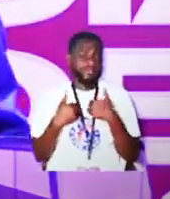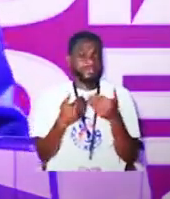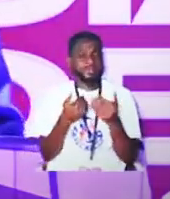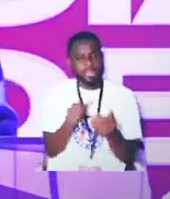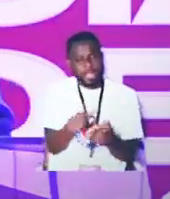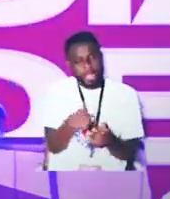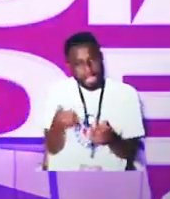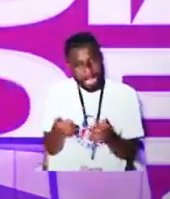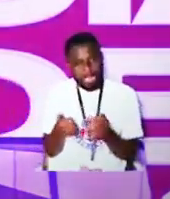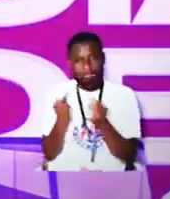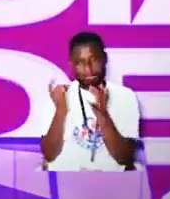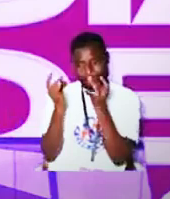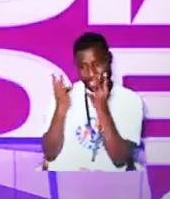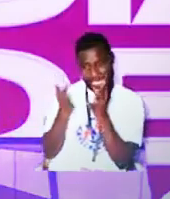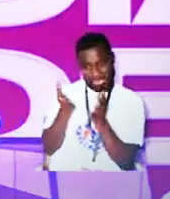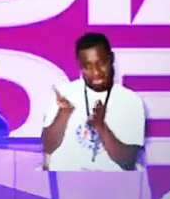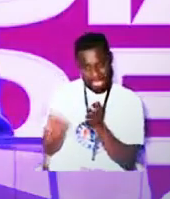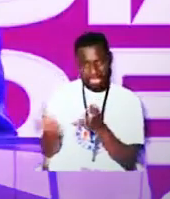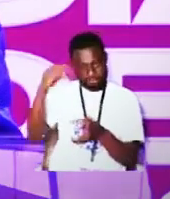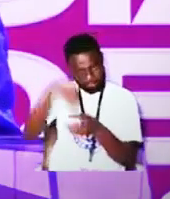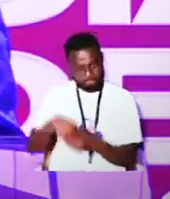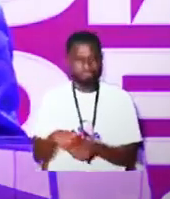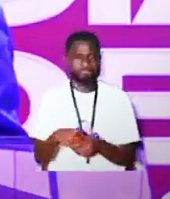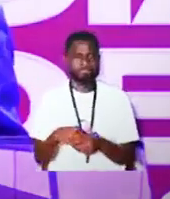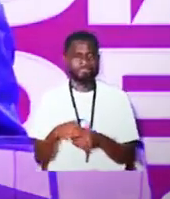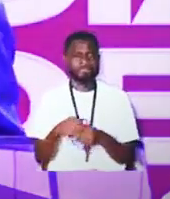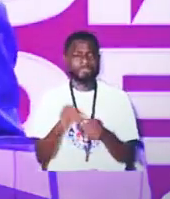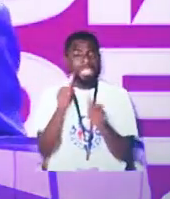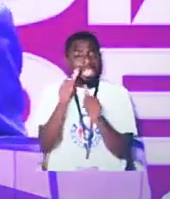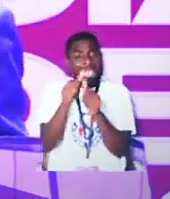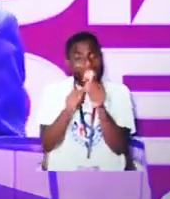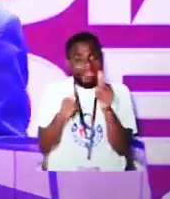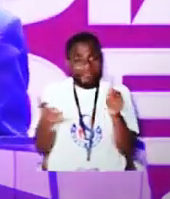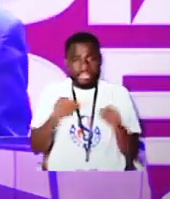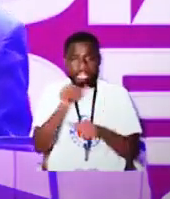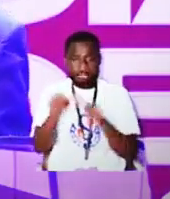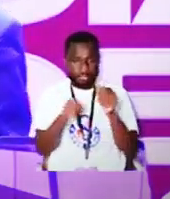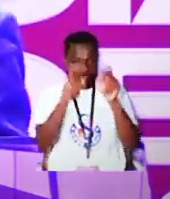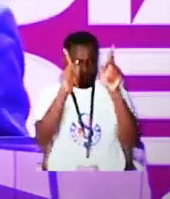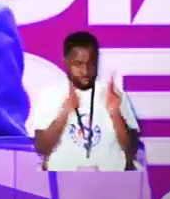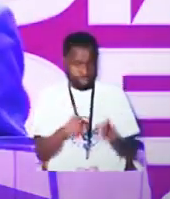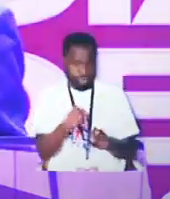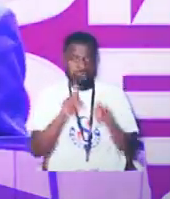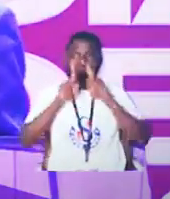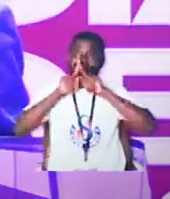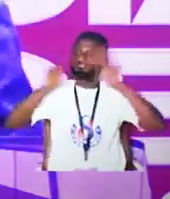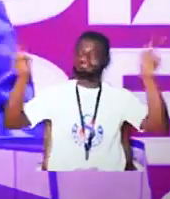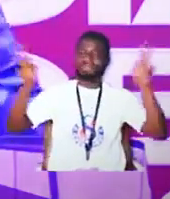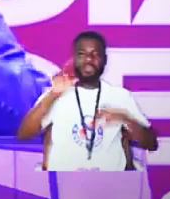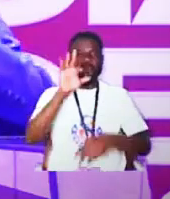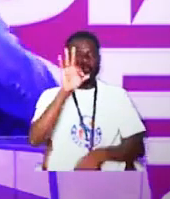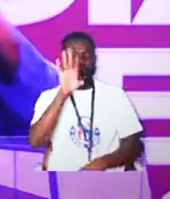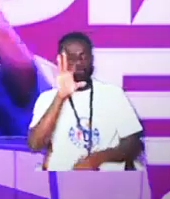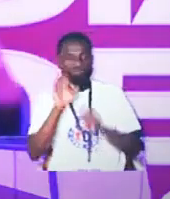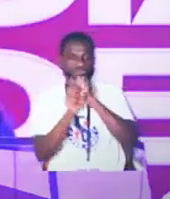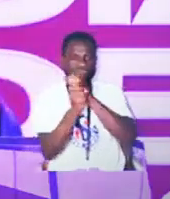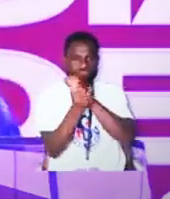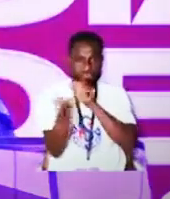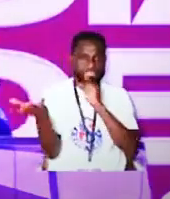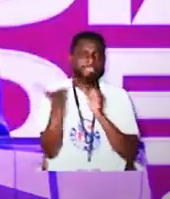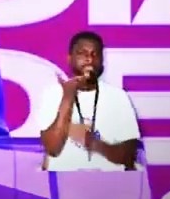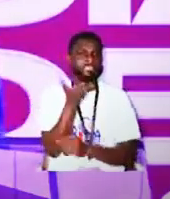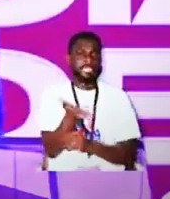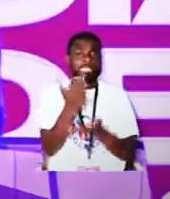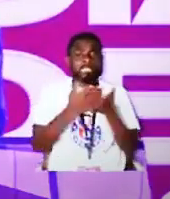of vulnerability. Now, everything about you will be on social media. And sometimes what you have